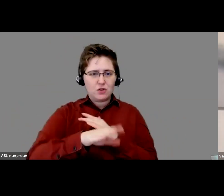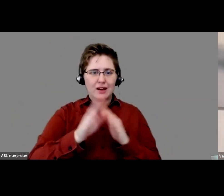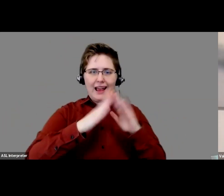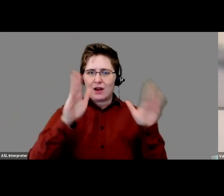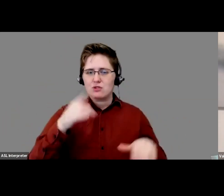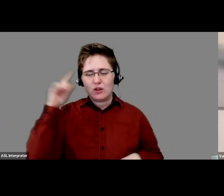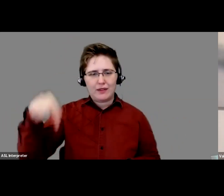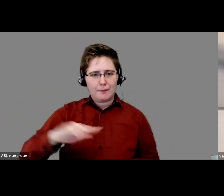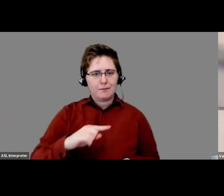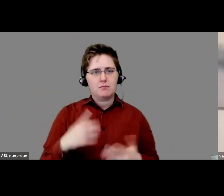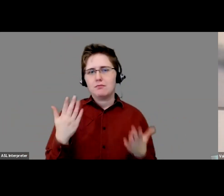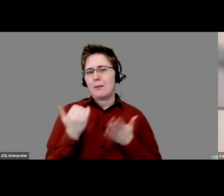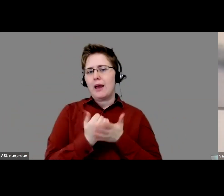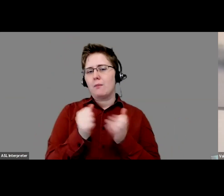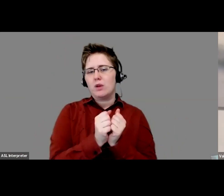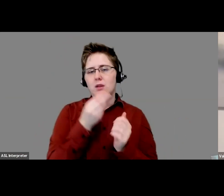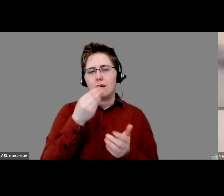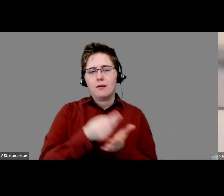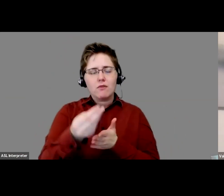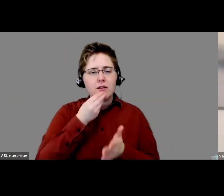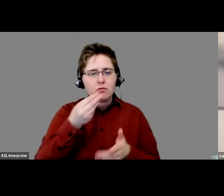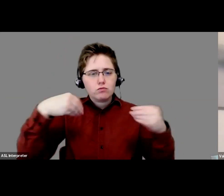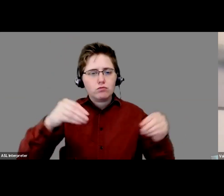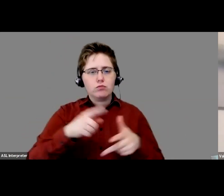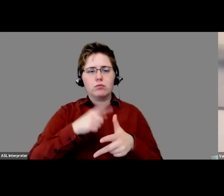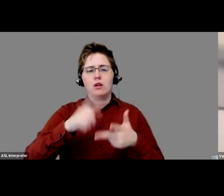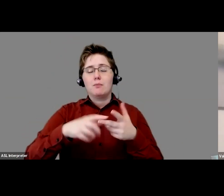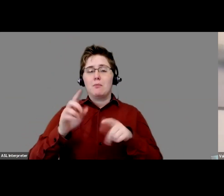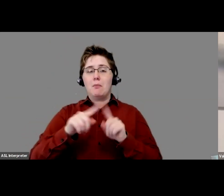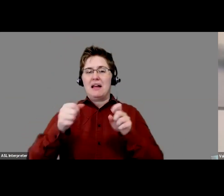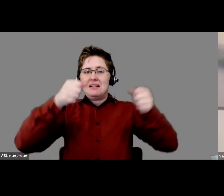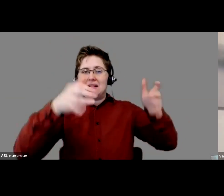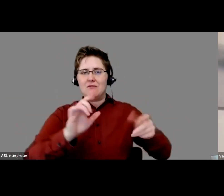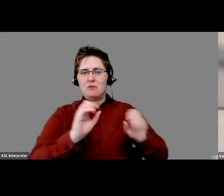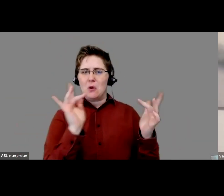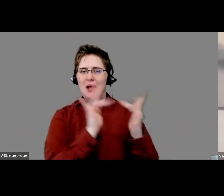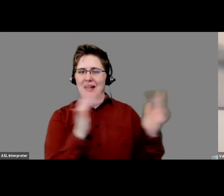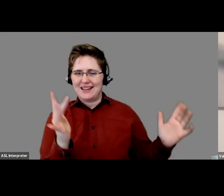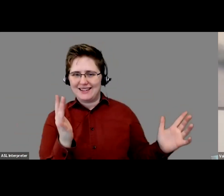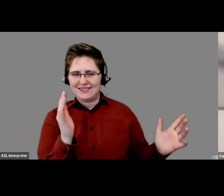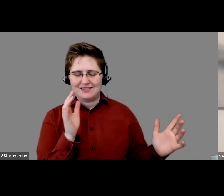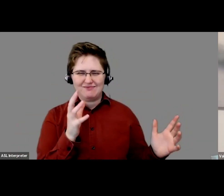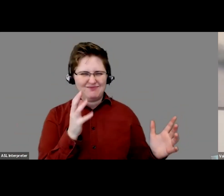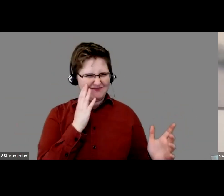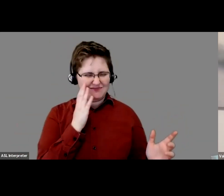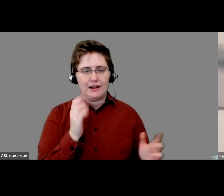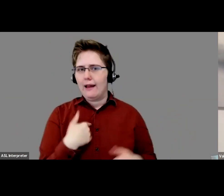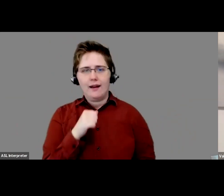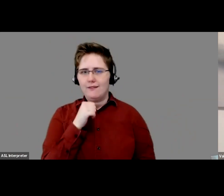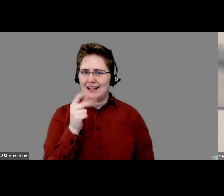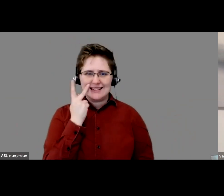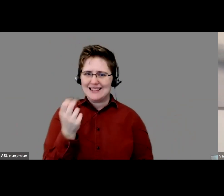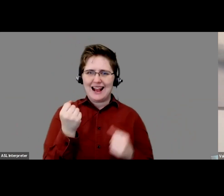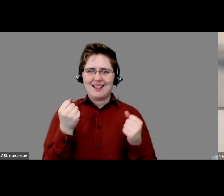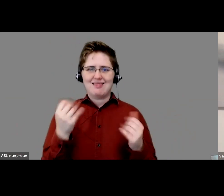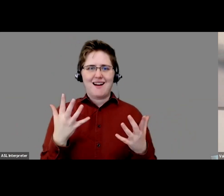So maybe helping them with groceries but dropping them off where there's no contact. So I have not seen a lot